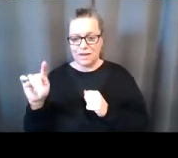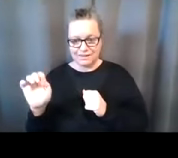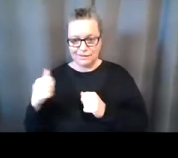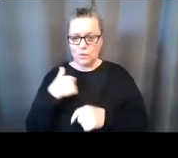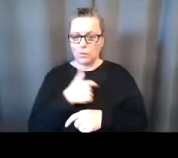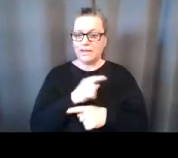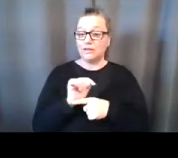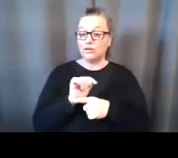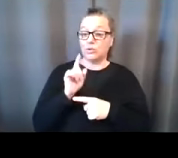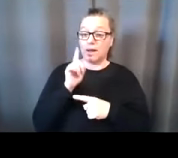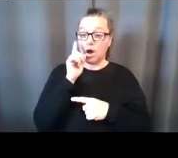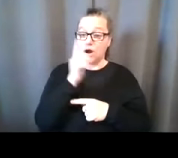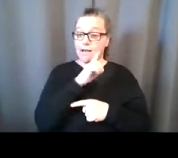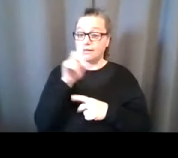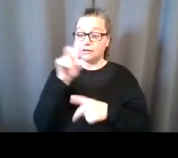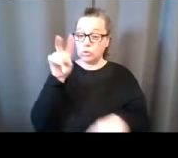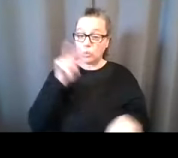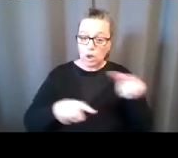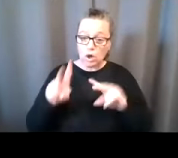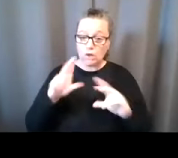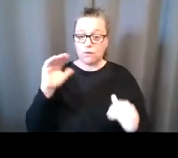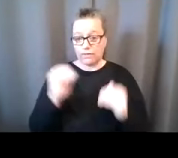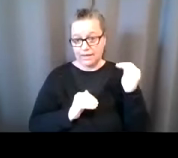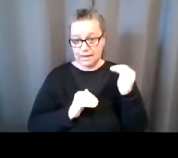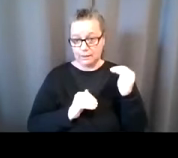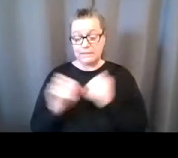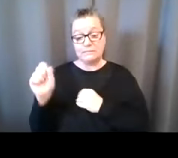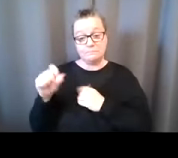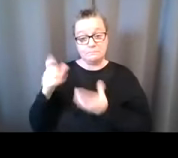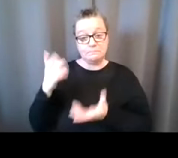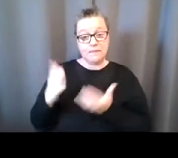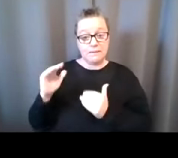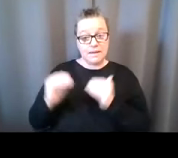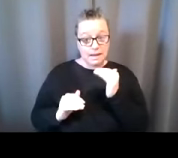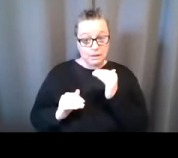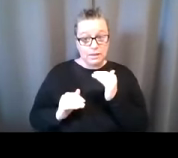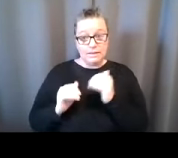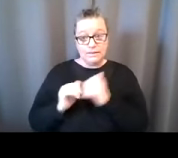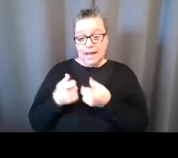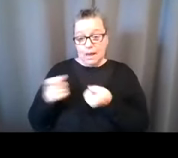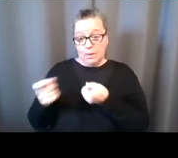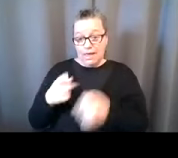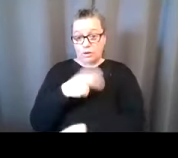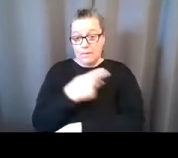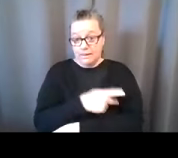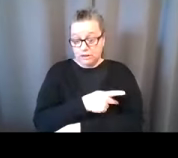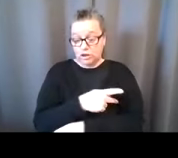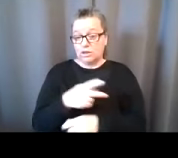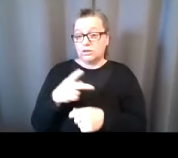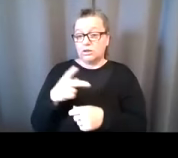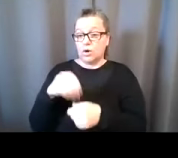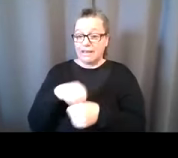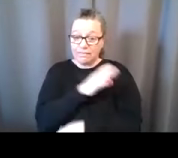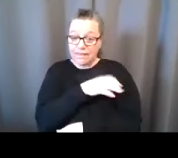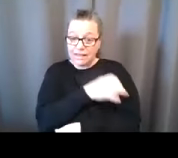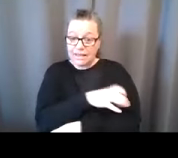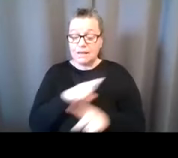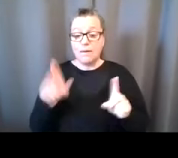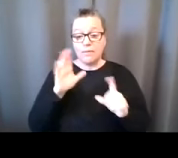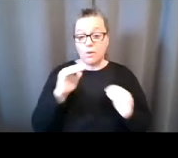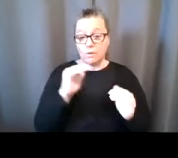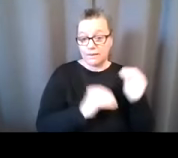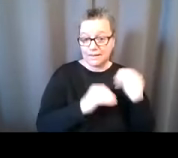our eyes to look for those inequities. Yes, there might be inequities in how we handle patient populations or in the clinic, but there's going to be